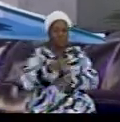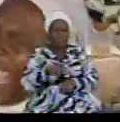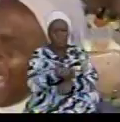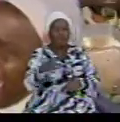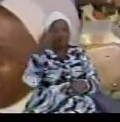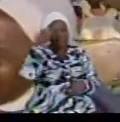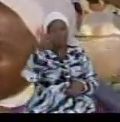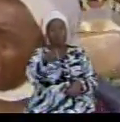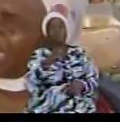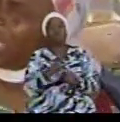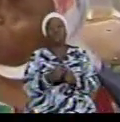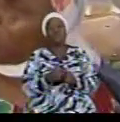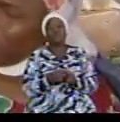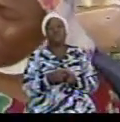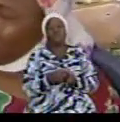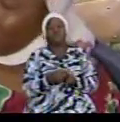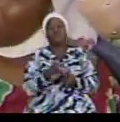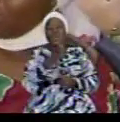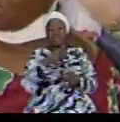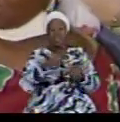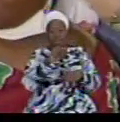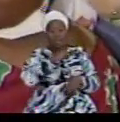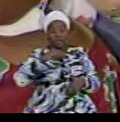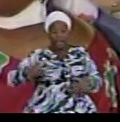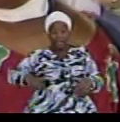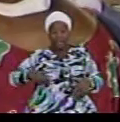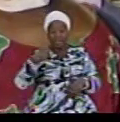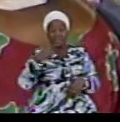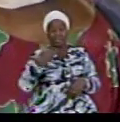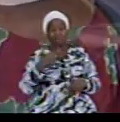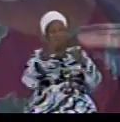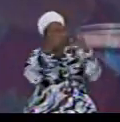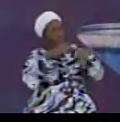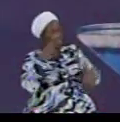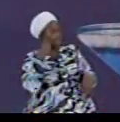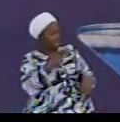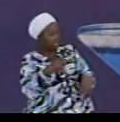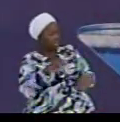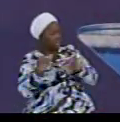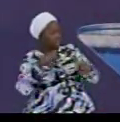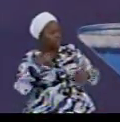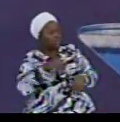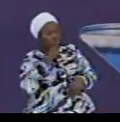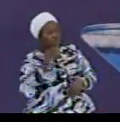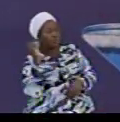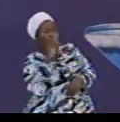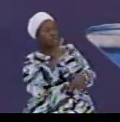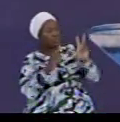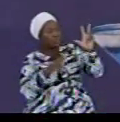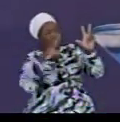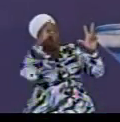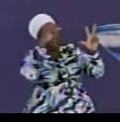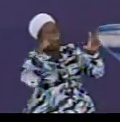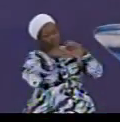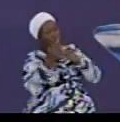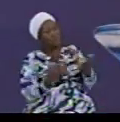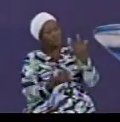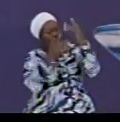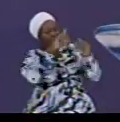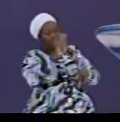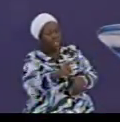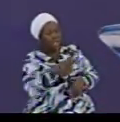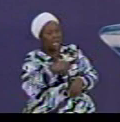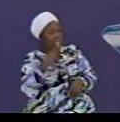you. And Nebuchadnezzar said, come and see. Did we not throw three men into the fire?